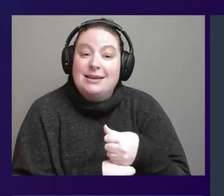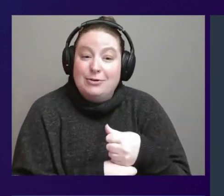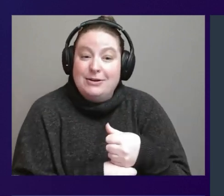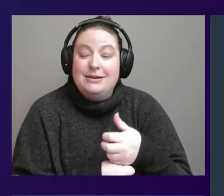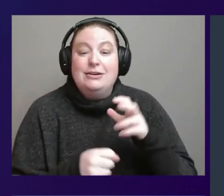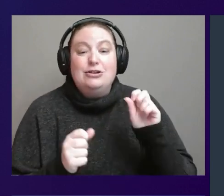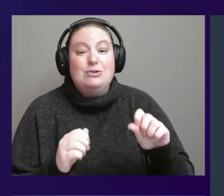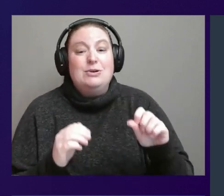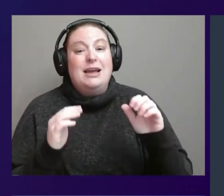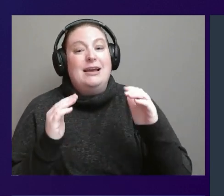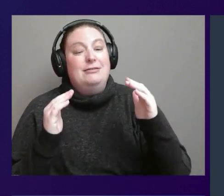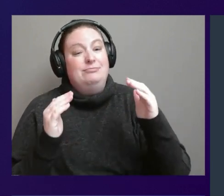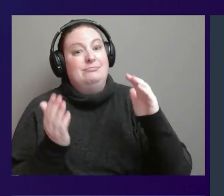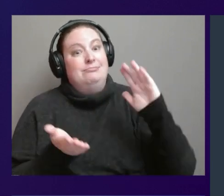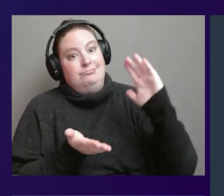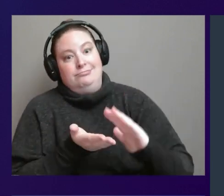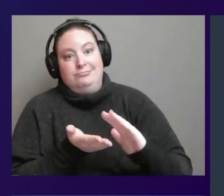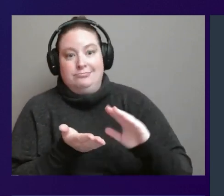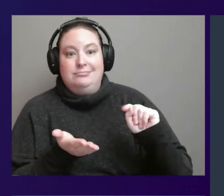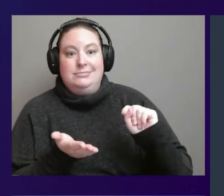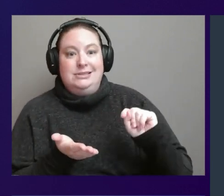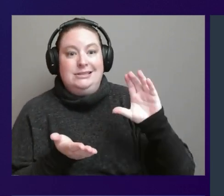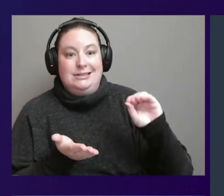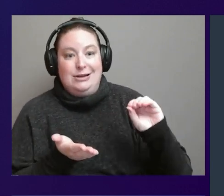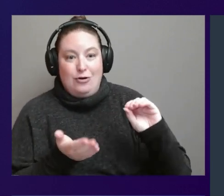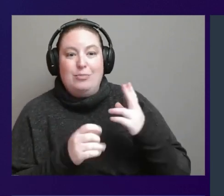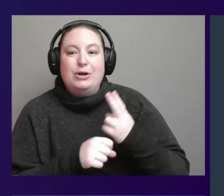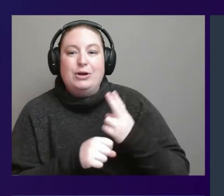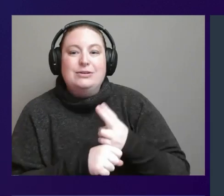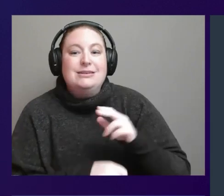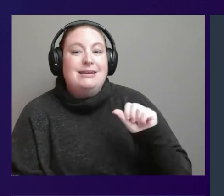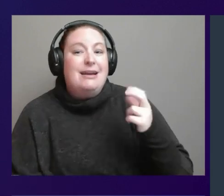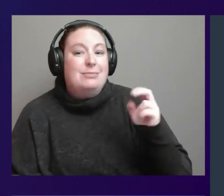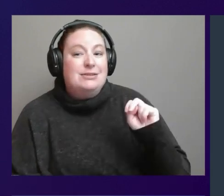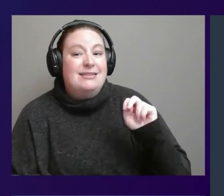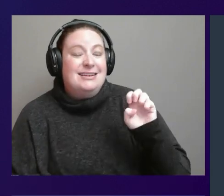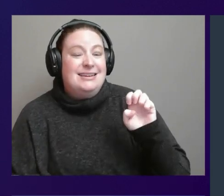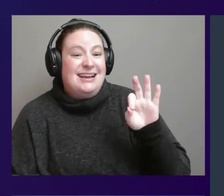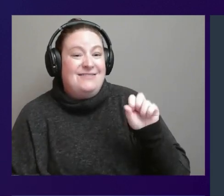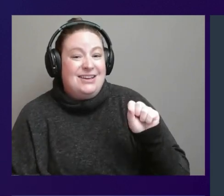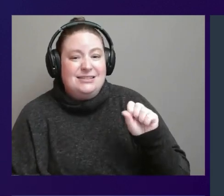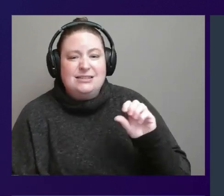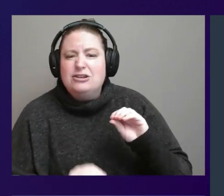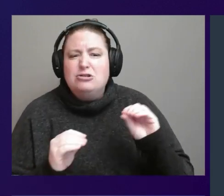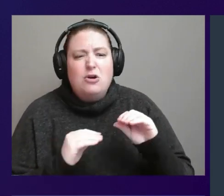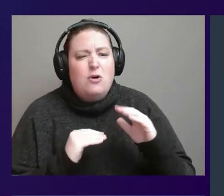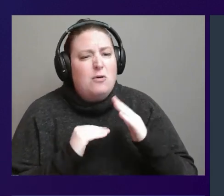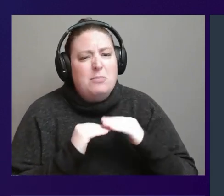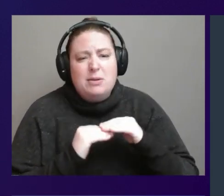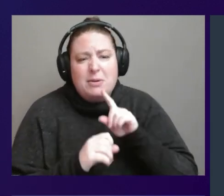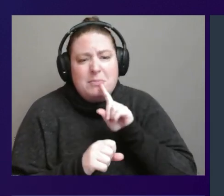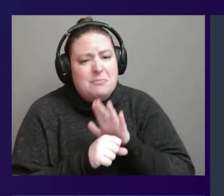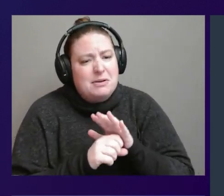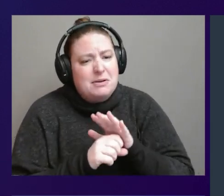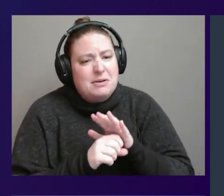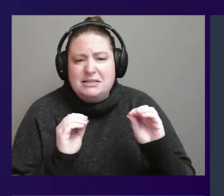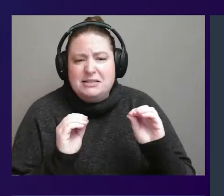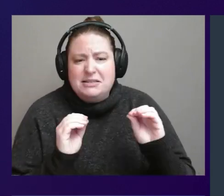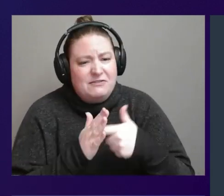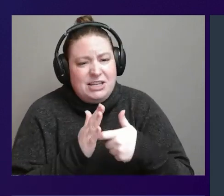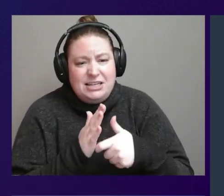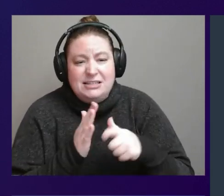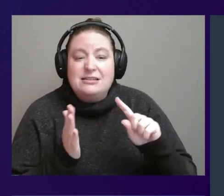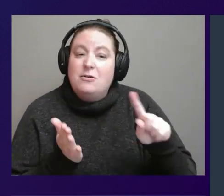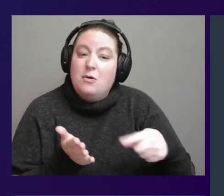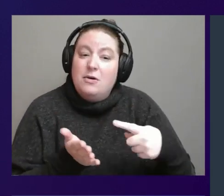your TCO by using Amazon EFS. There's no minimum commitments or fees. You only pay for what you